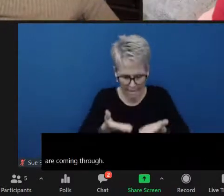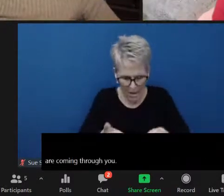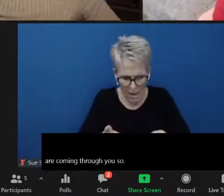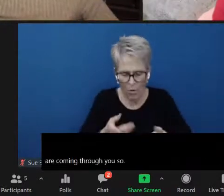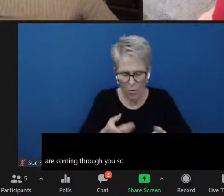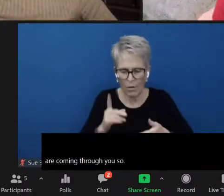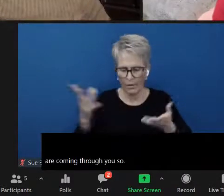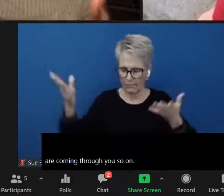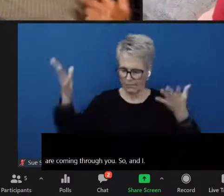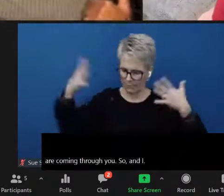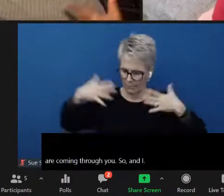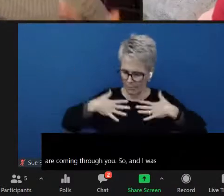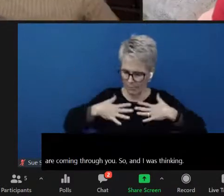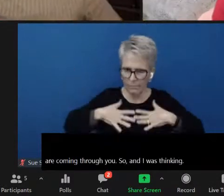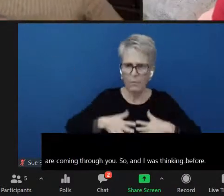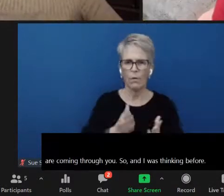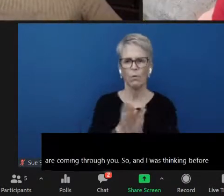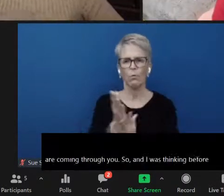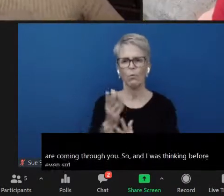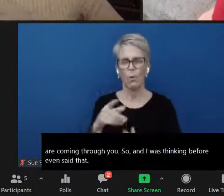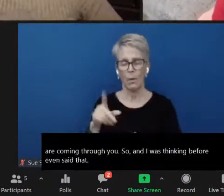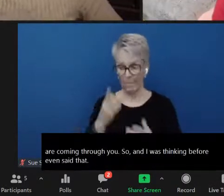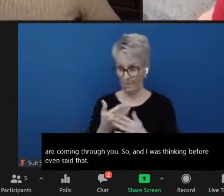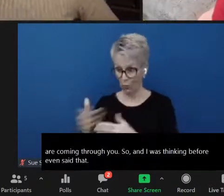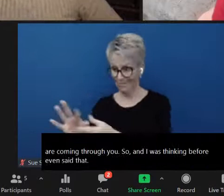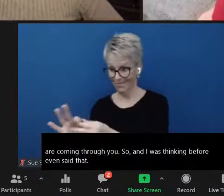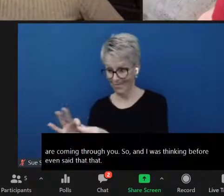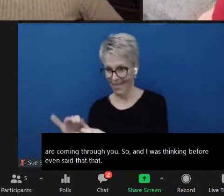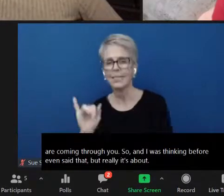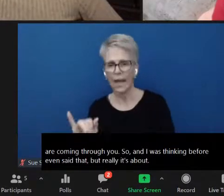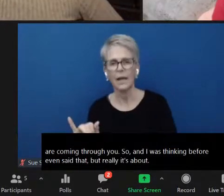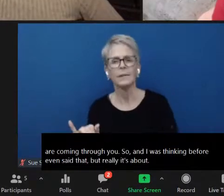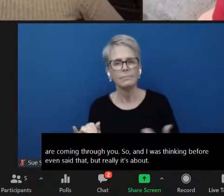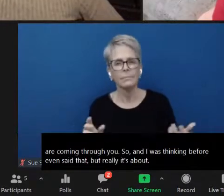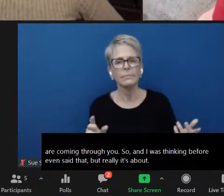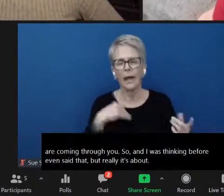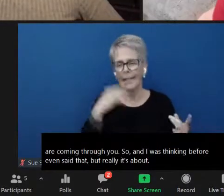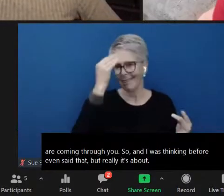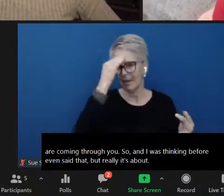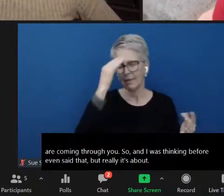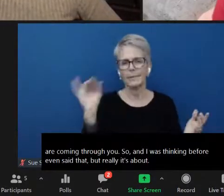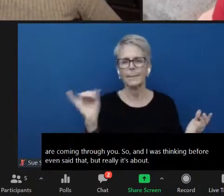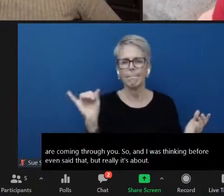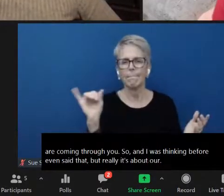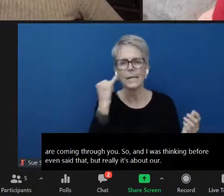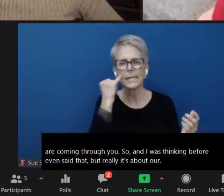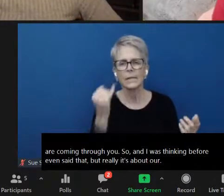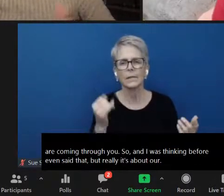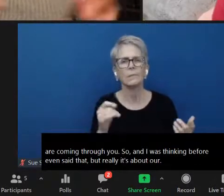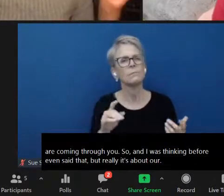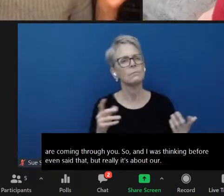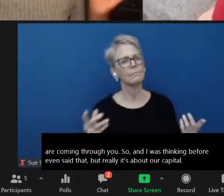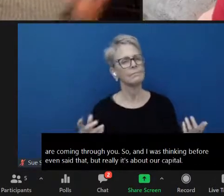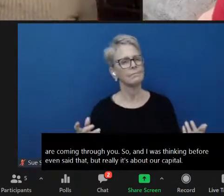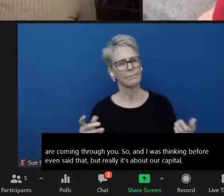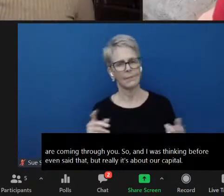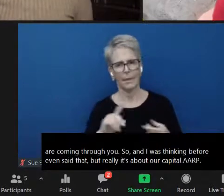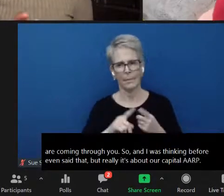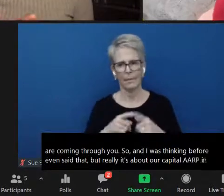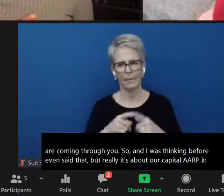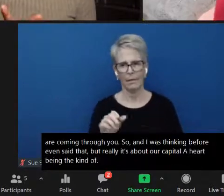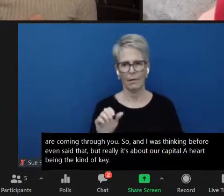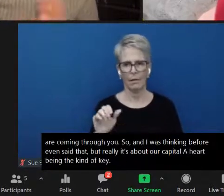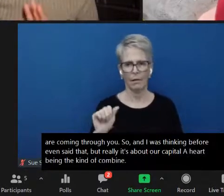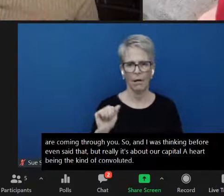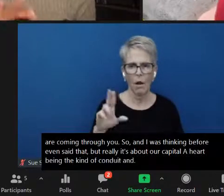you. So, and I was thinking before you even said that, but really it's about our capital AR being the